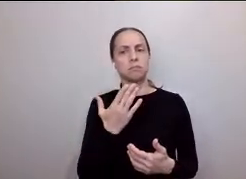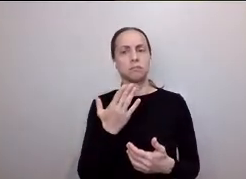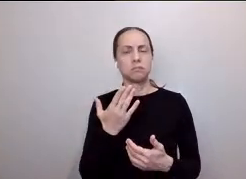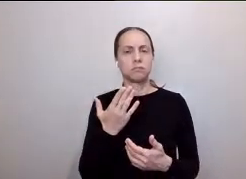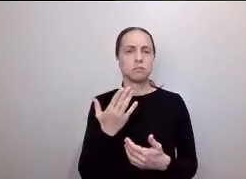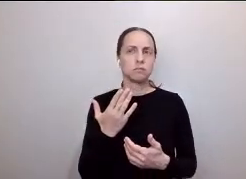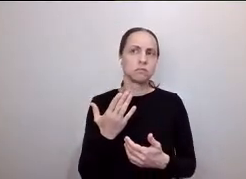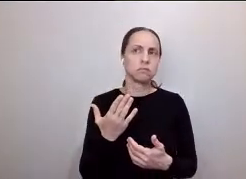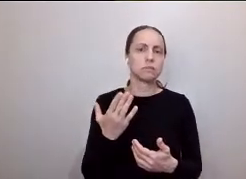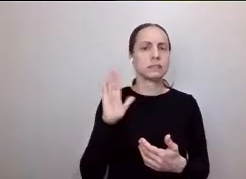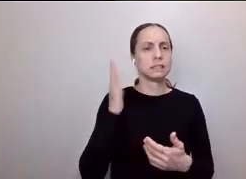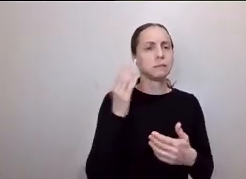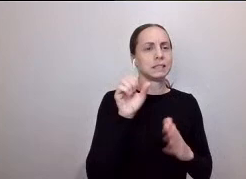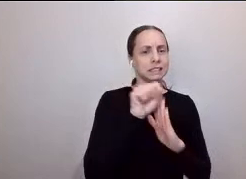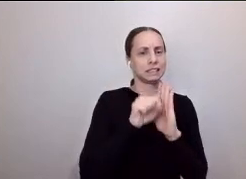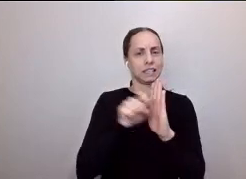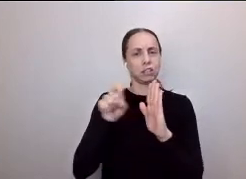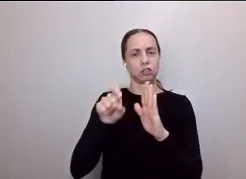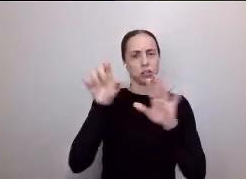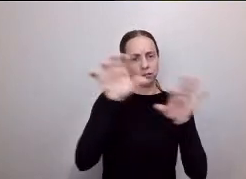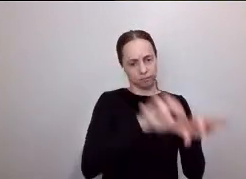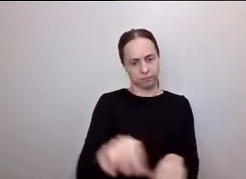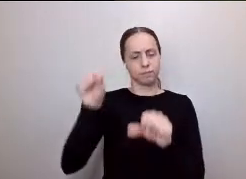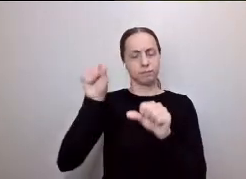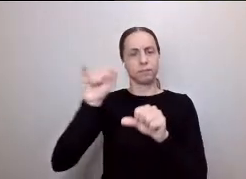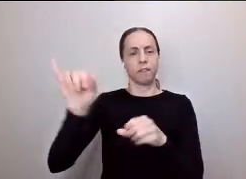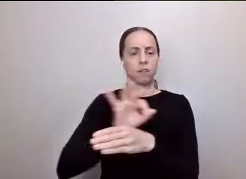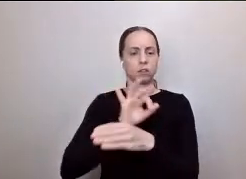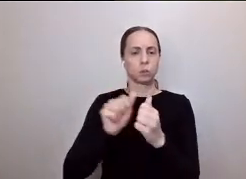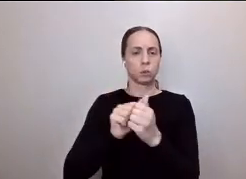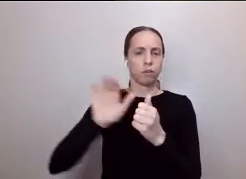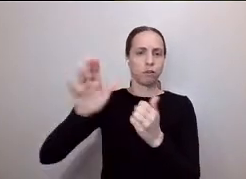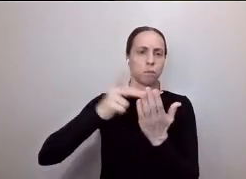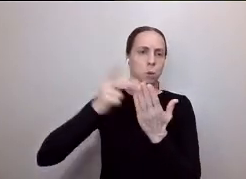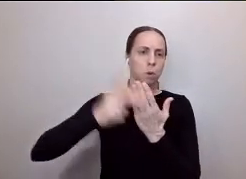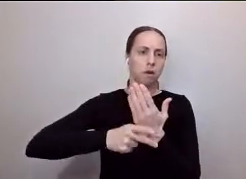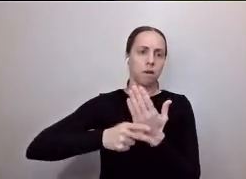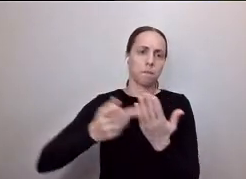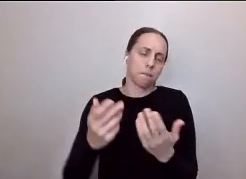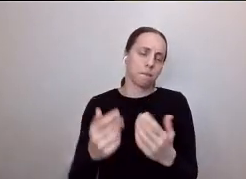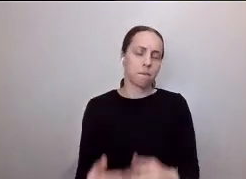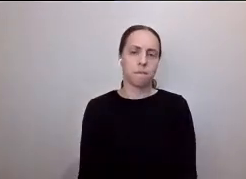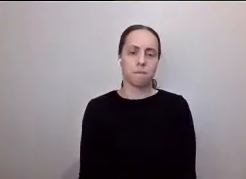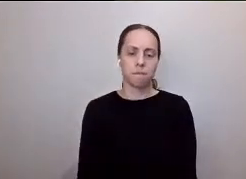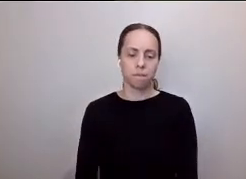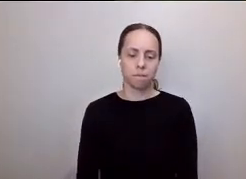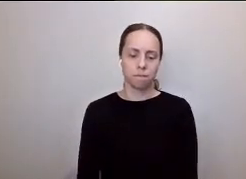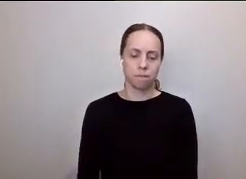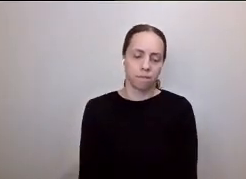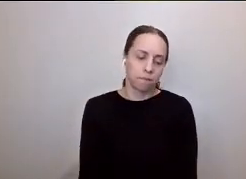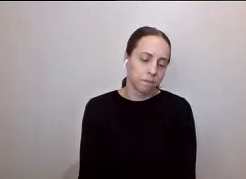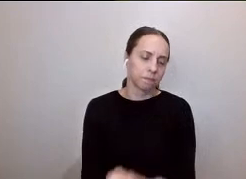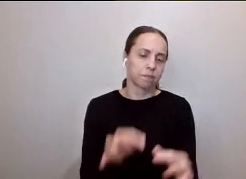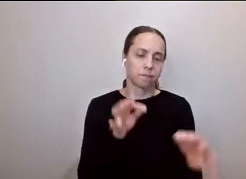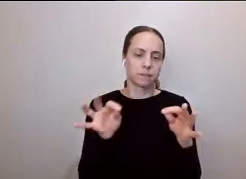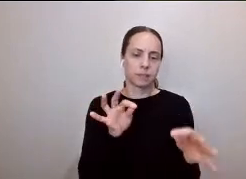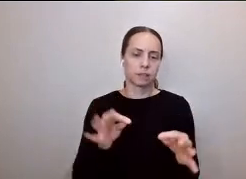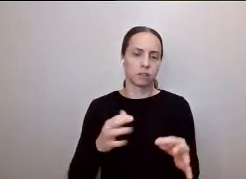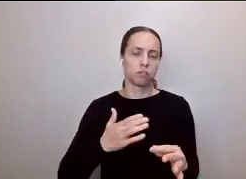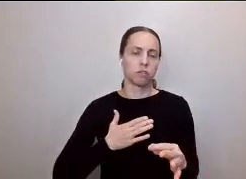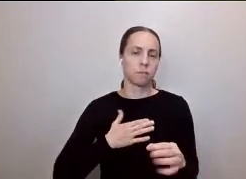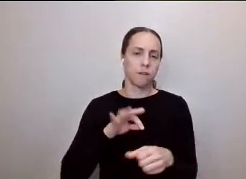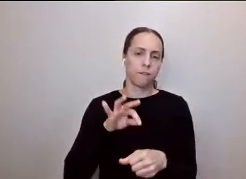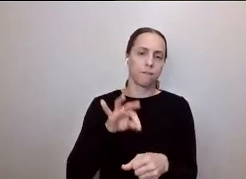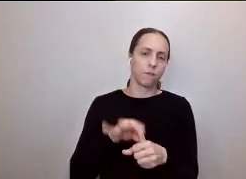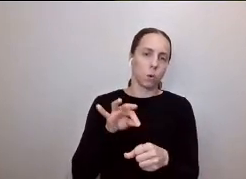over with their program as described. So an explanation of my vote to come. Is there any other discussion